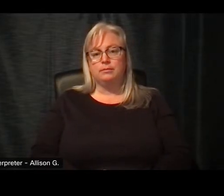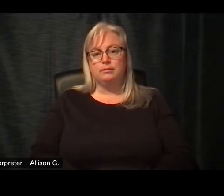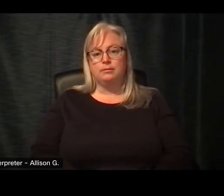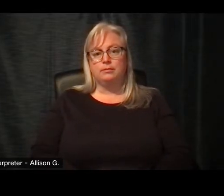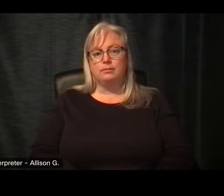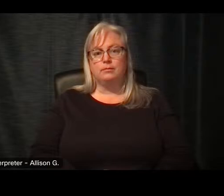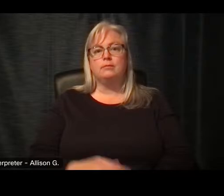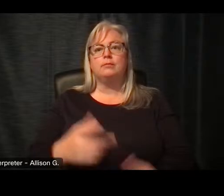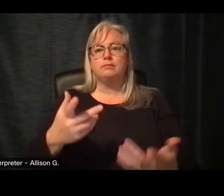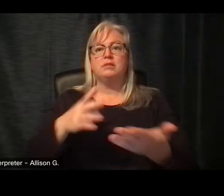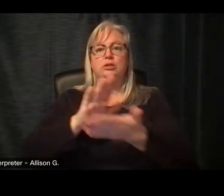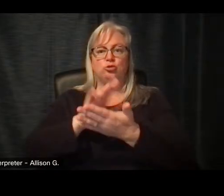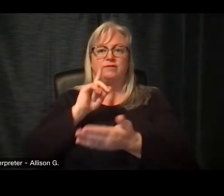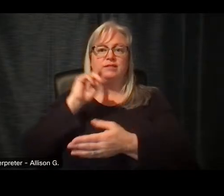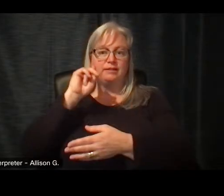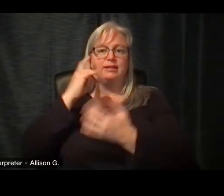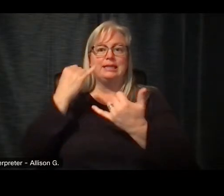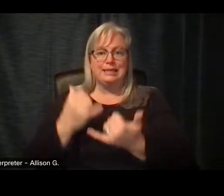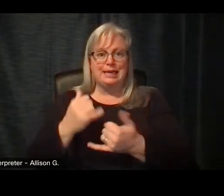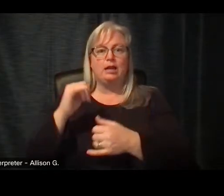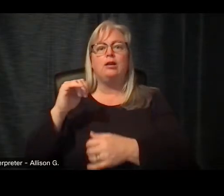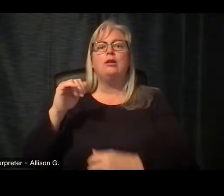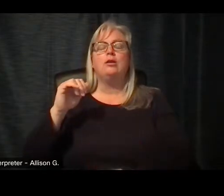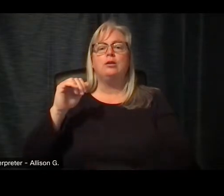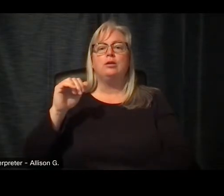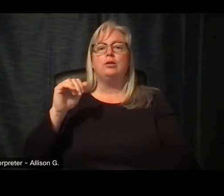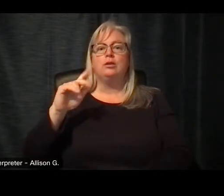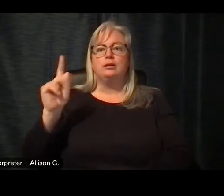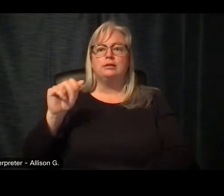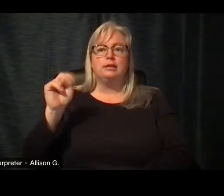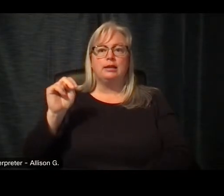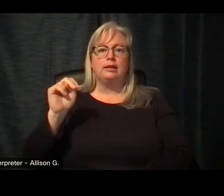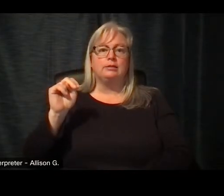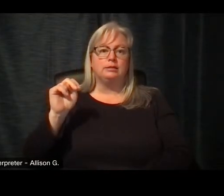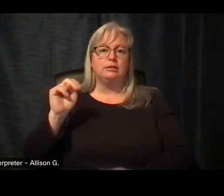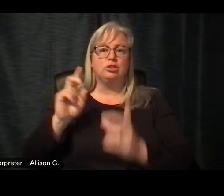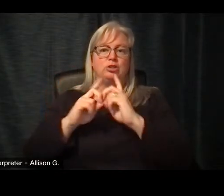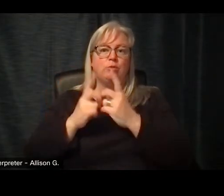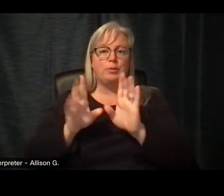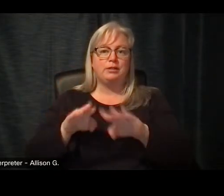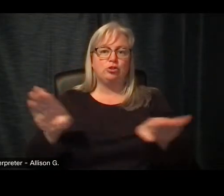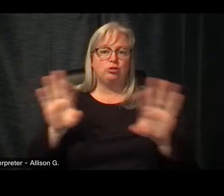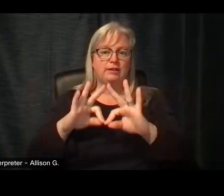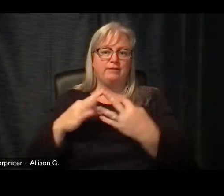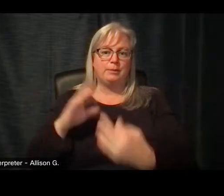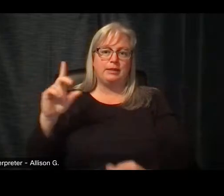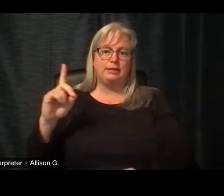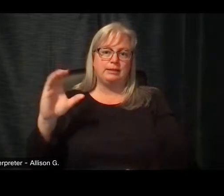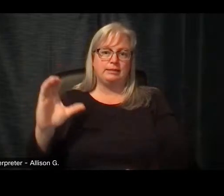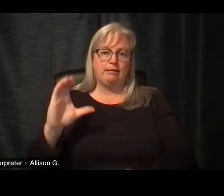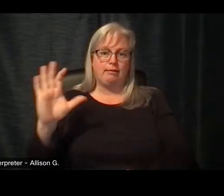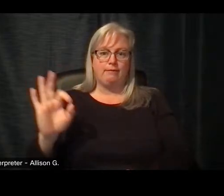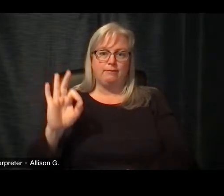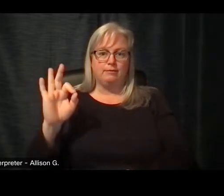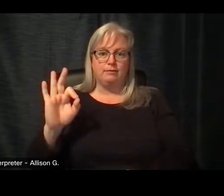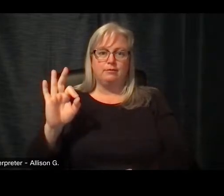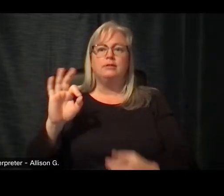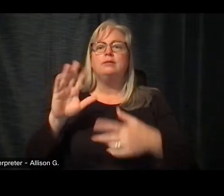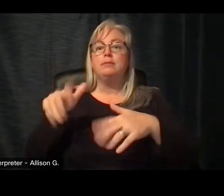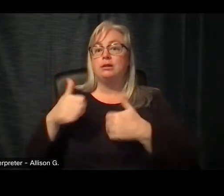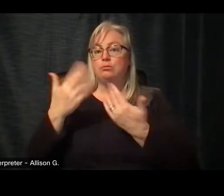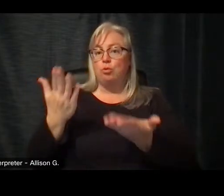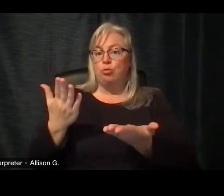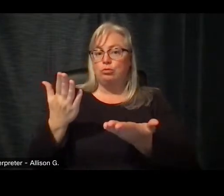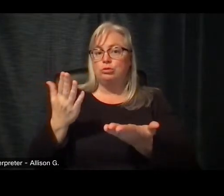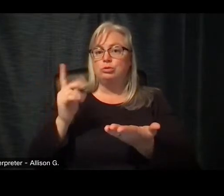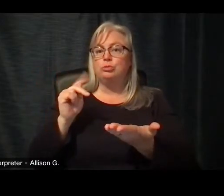That was School of the Deaf. Now we are at the Kansas Department of Children and Families. And make a motion